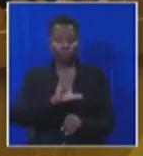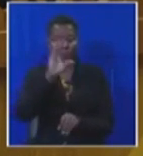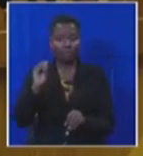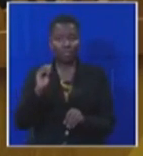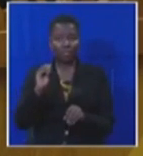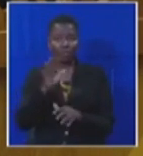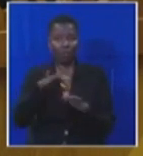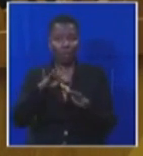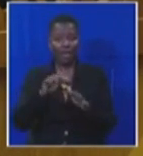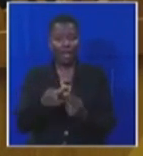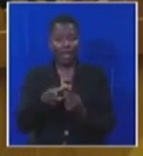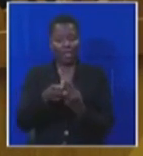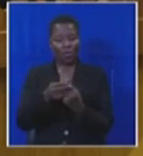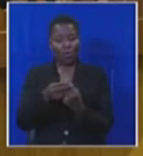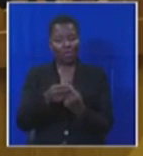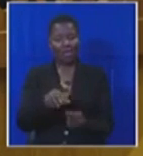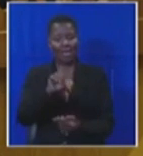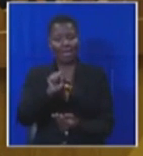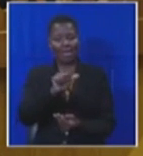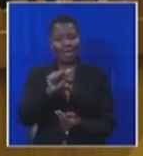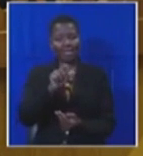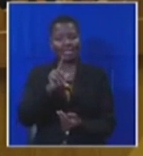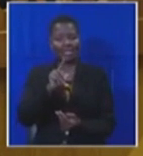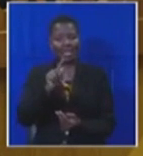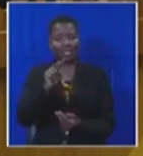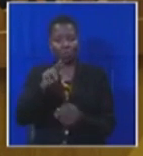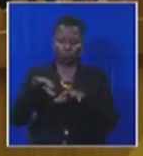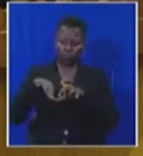Democratic Teachers Union, SADTU, that is in charge of education.